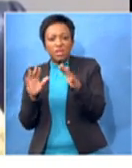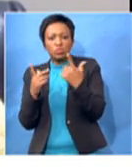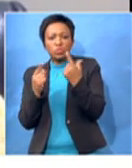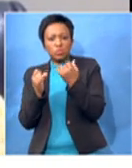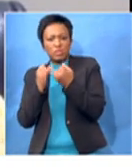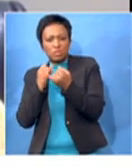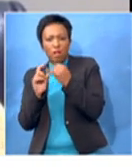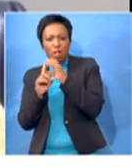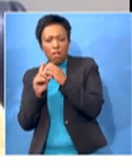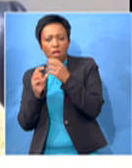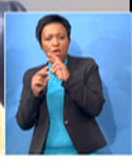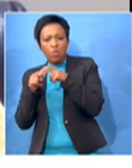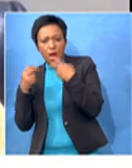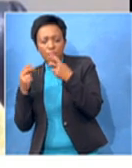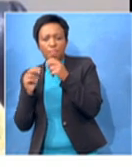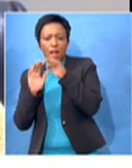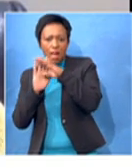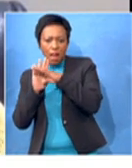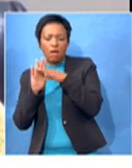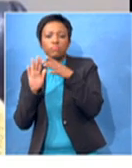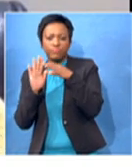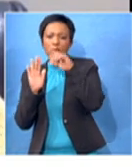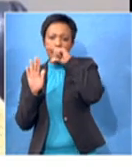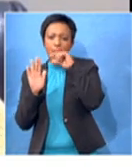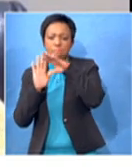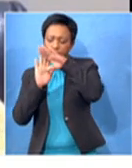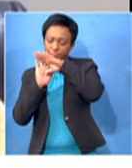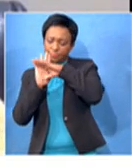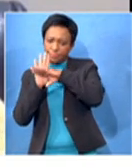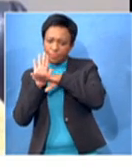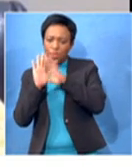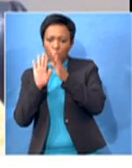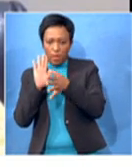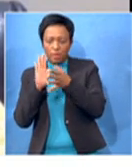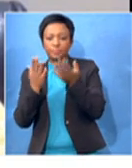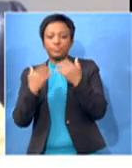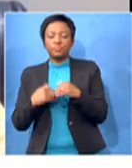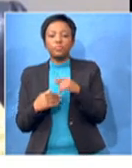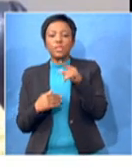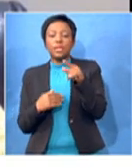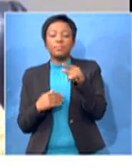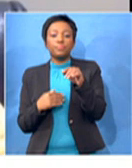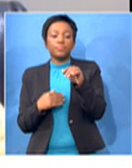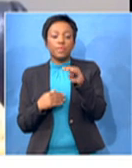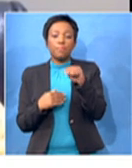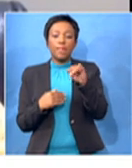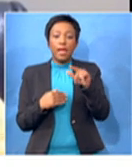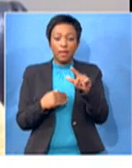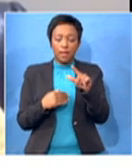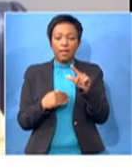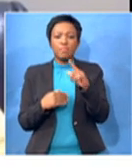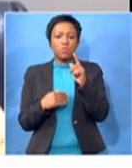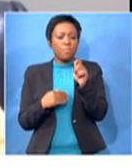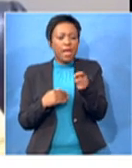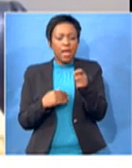last thing around this amendment is around bail and parole, and when can you grant bail? And